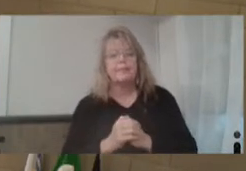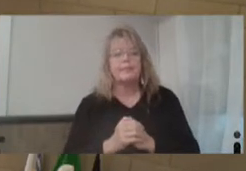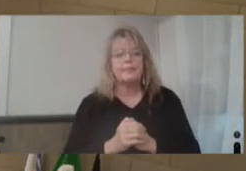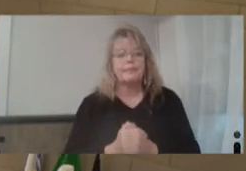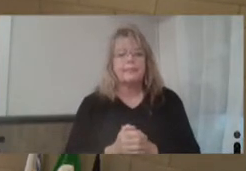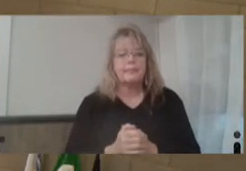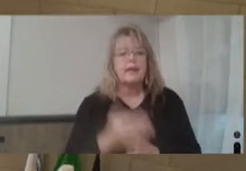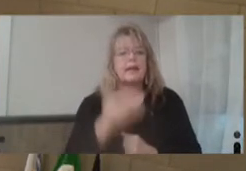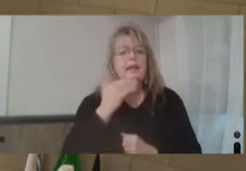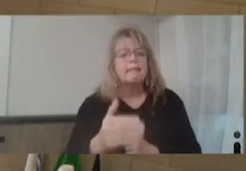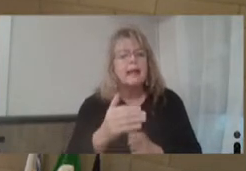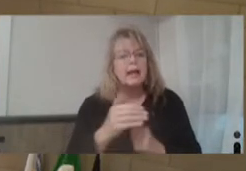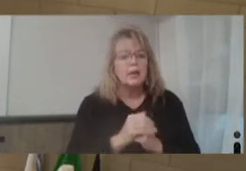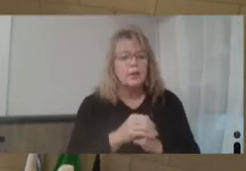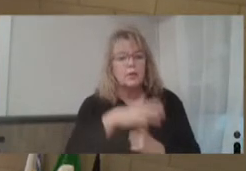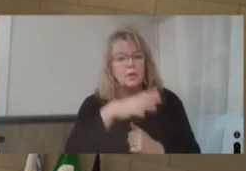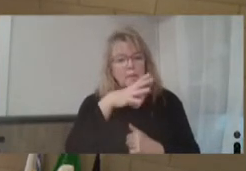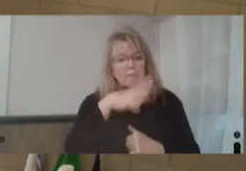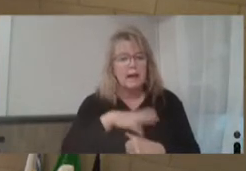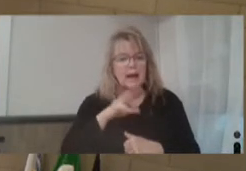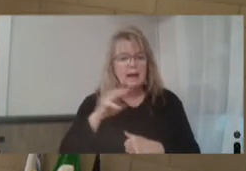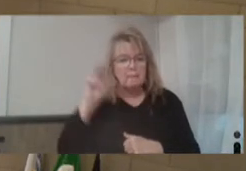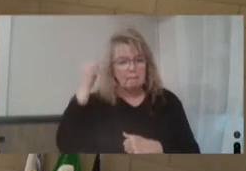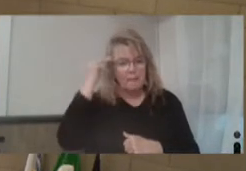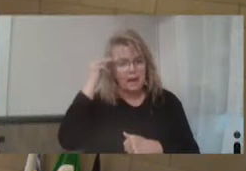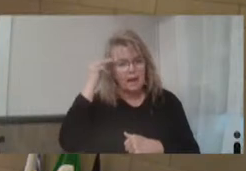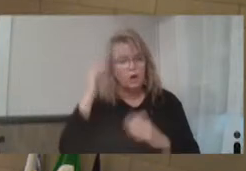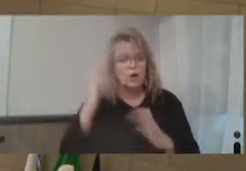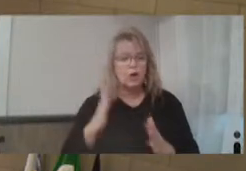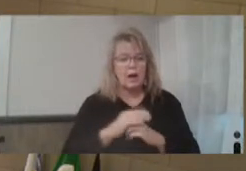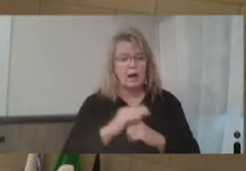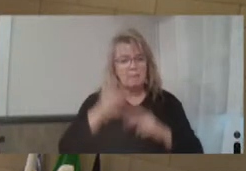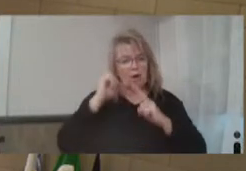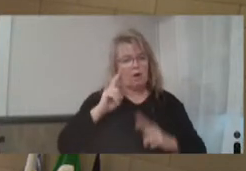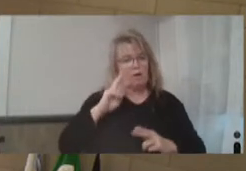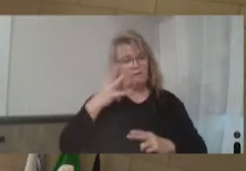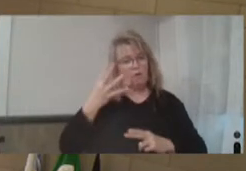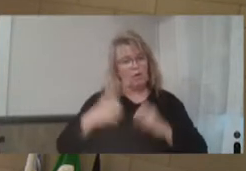Thank you, Madam Mayor. I am honored for the fourth year in a row